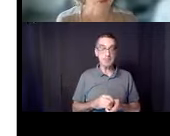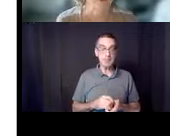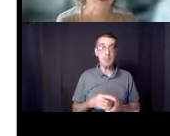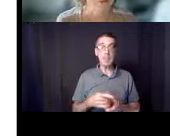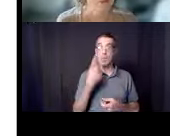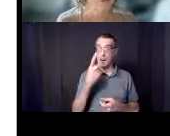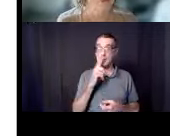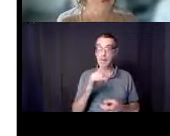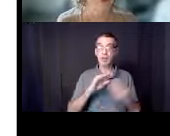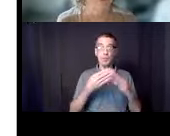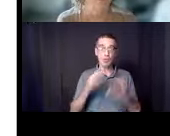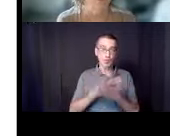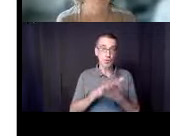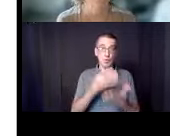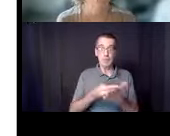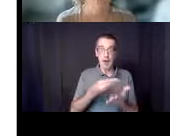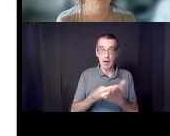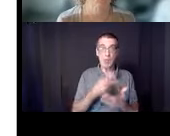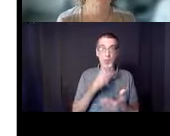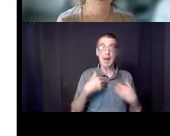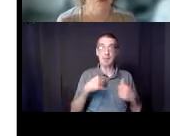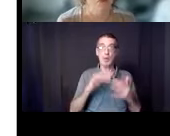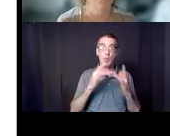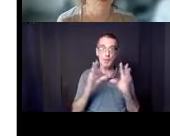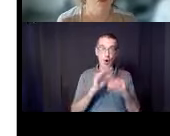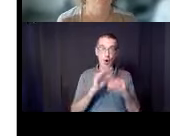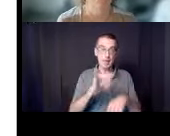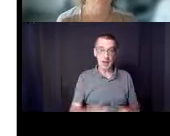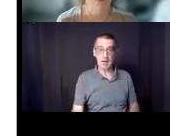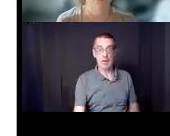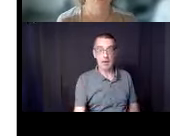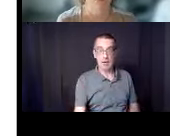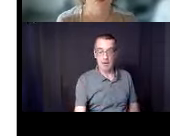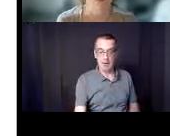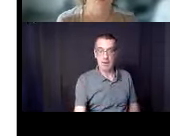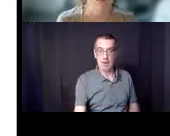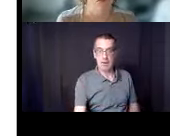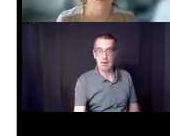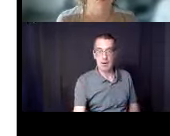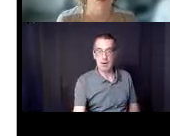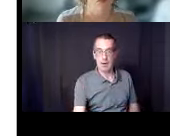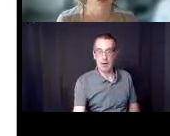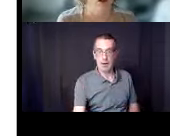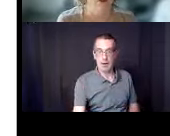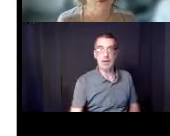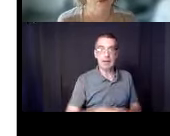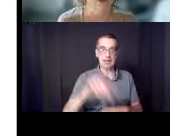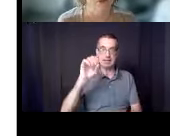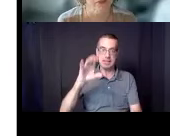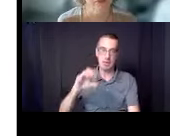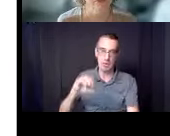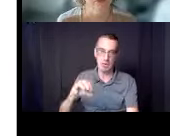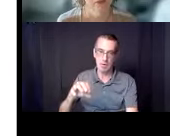One being the Community Schools Fund, and we'll be having a webinar on that coming up in December, and as well